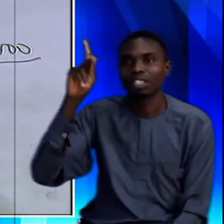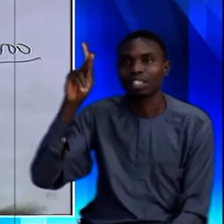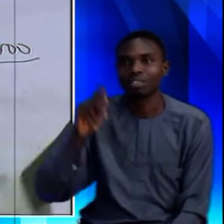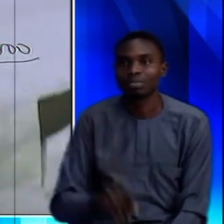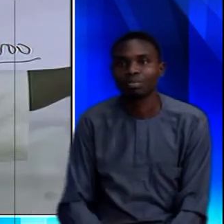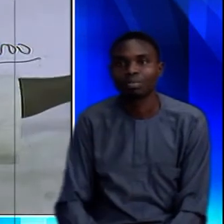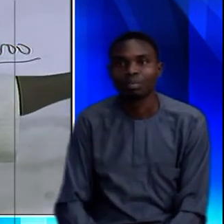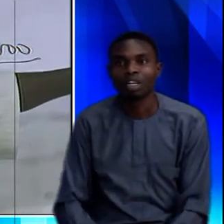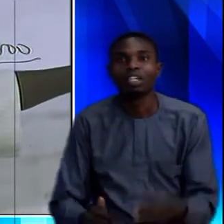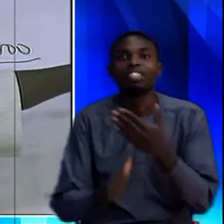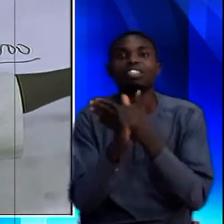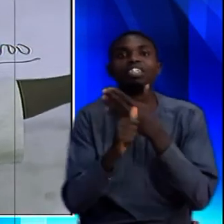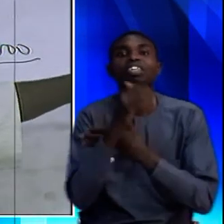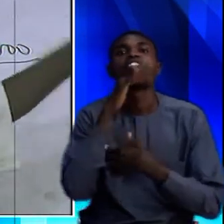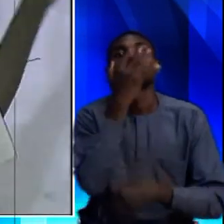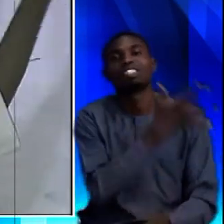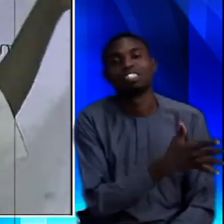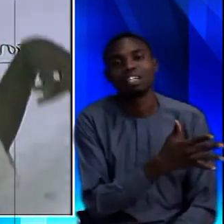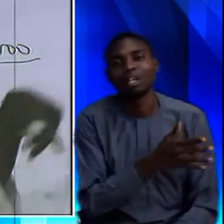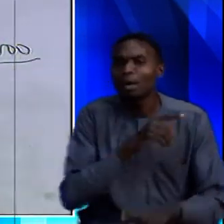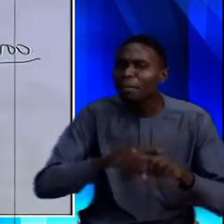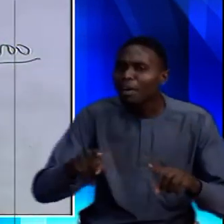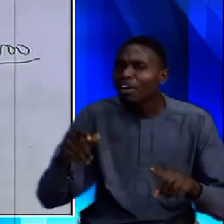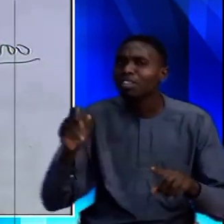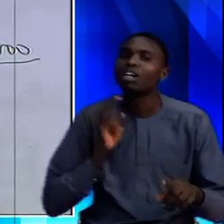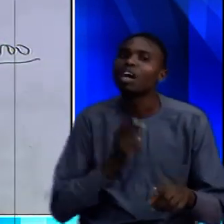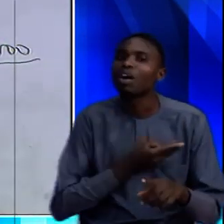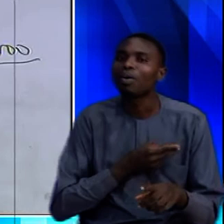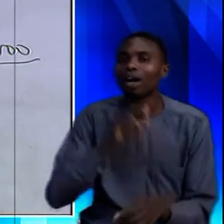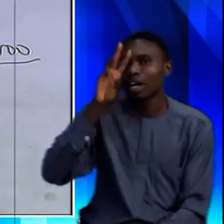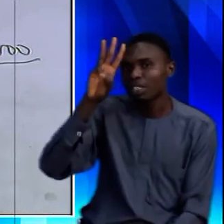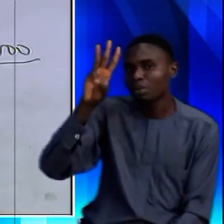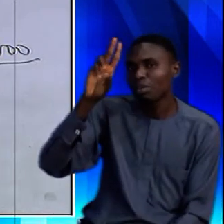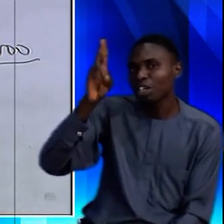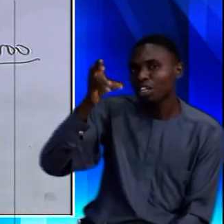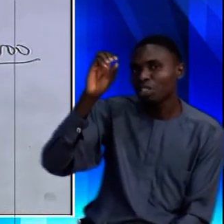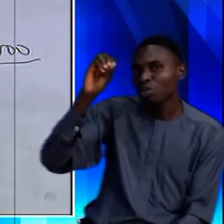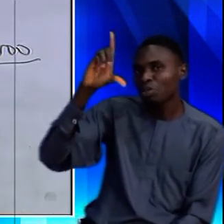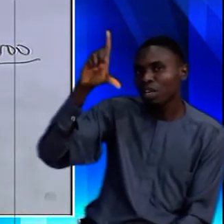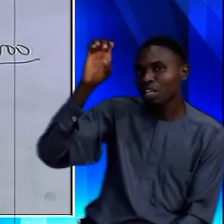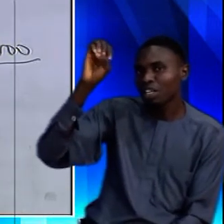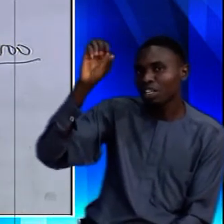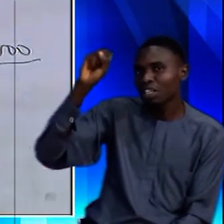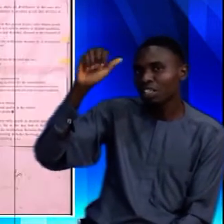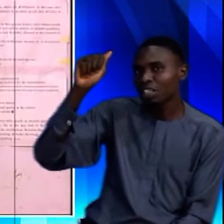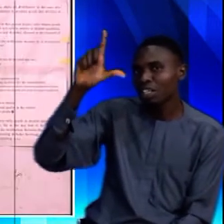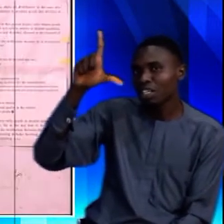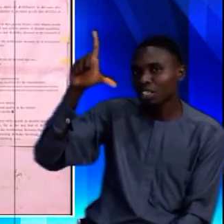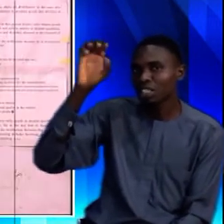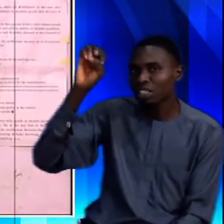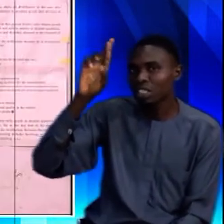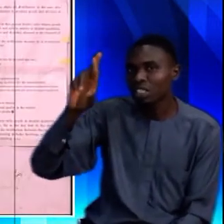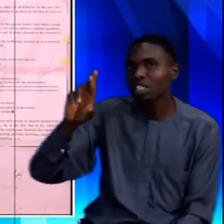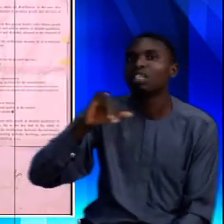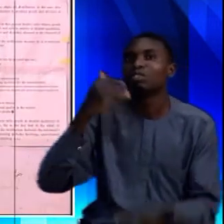But the wholesaler gets this. The retailer also gets it from him. Maybe you want to Sokoto and buy it and you now bring it to you, close